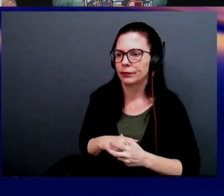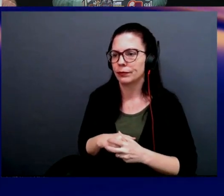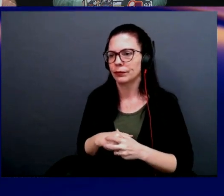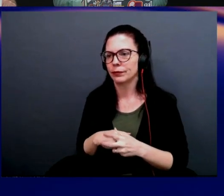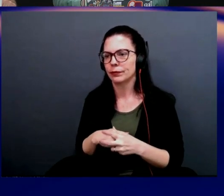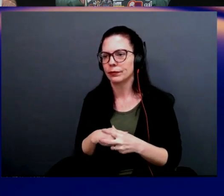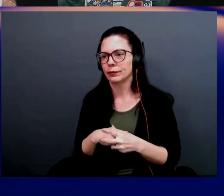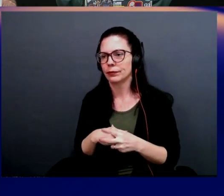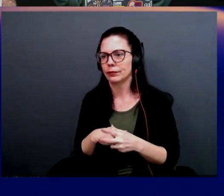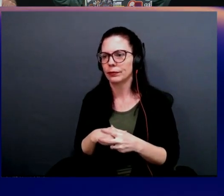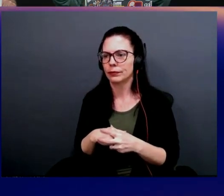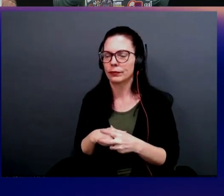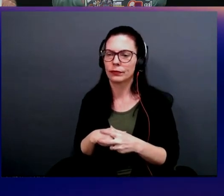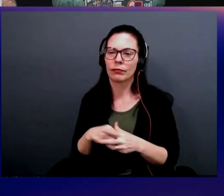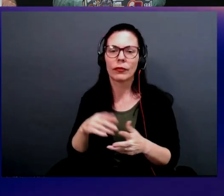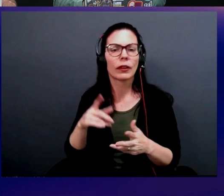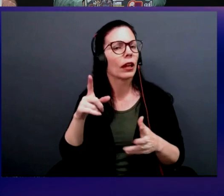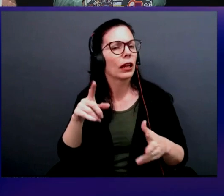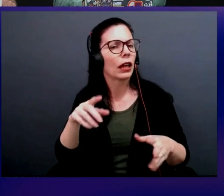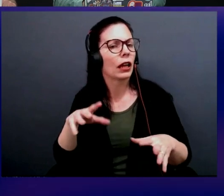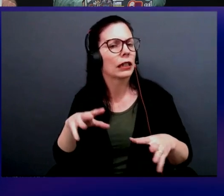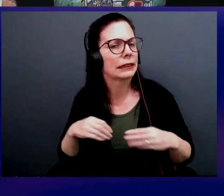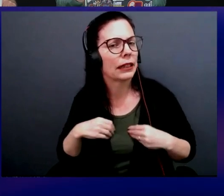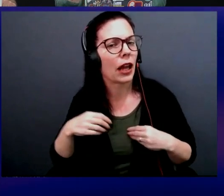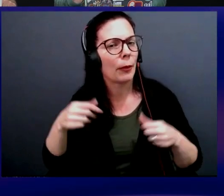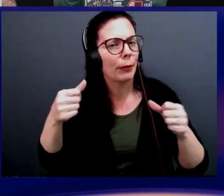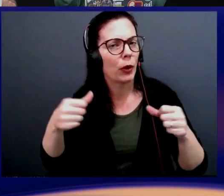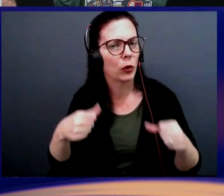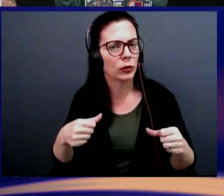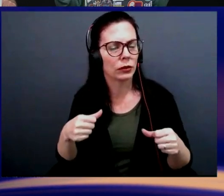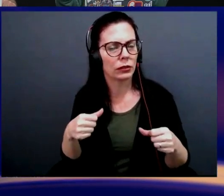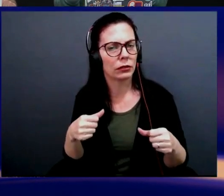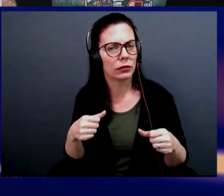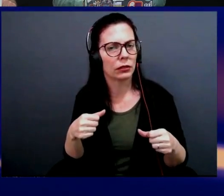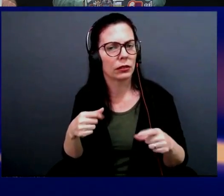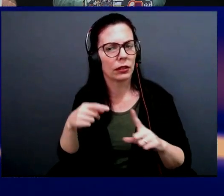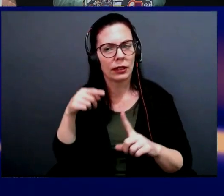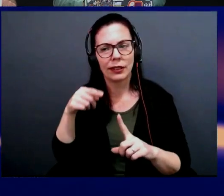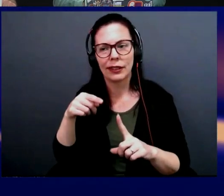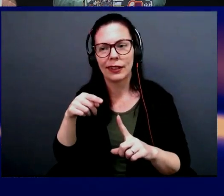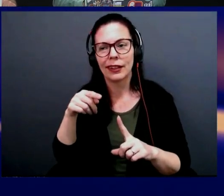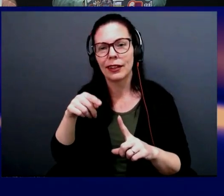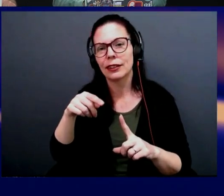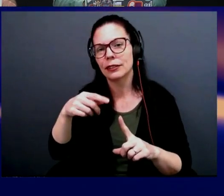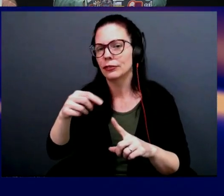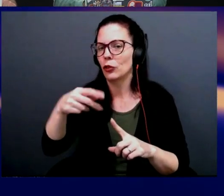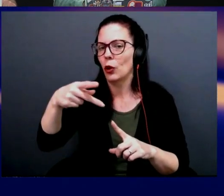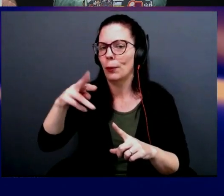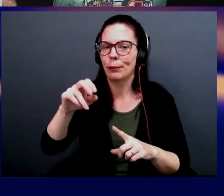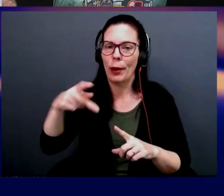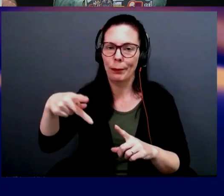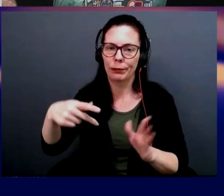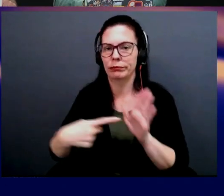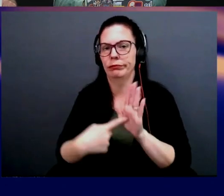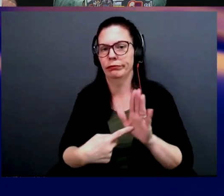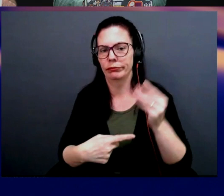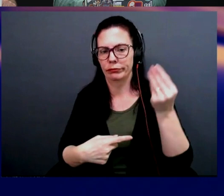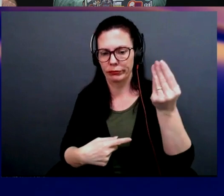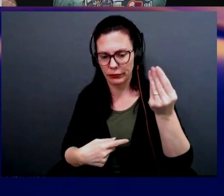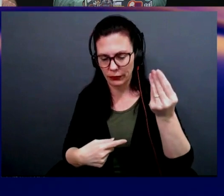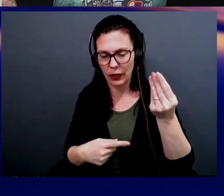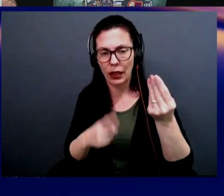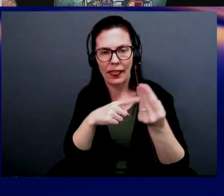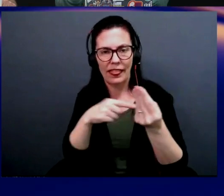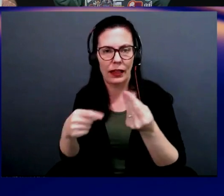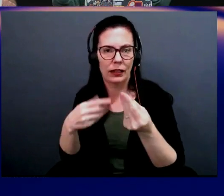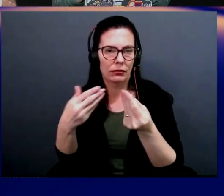it should accept a post as in React speak as a prop, and then we can give it the